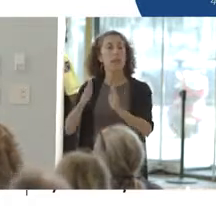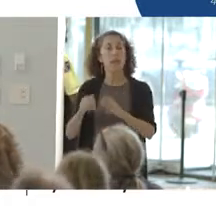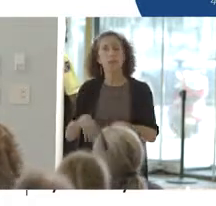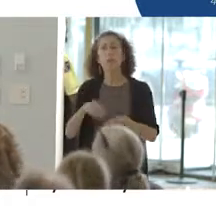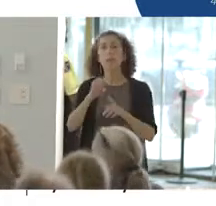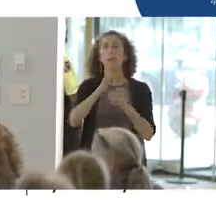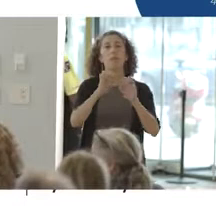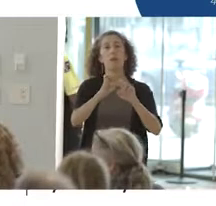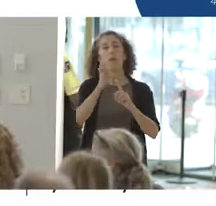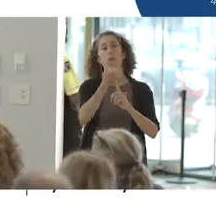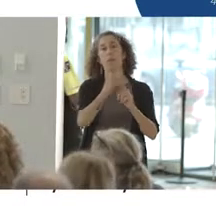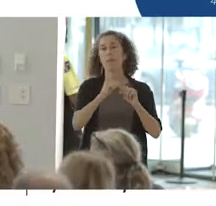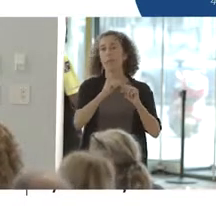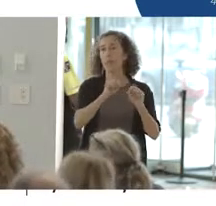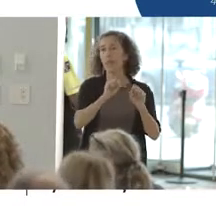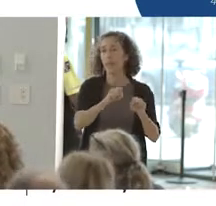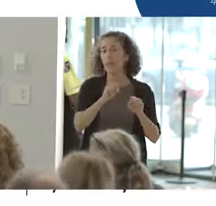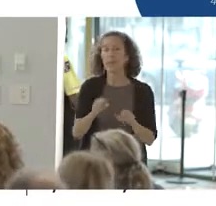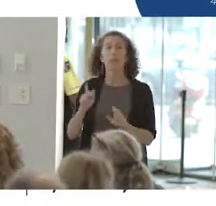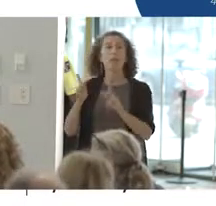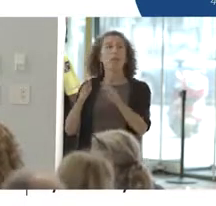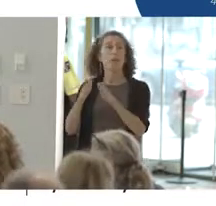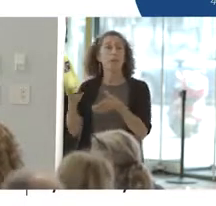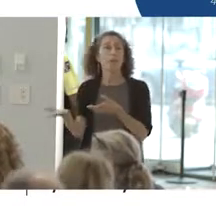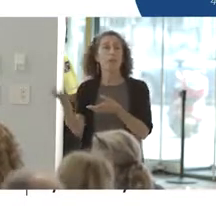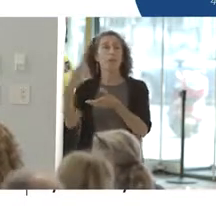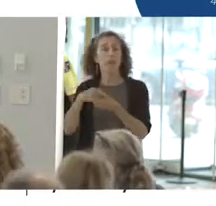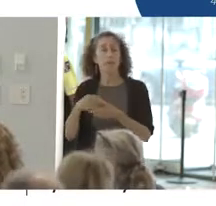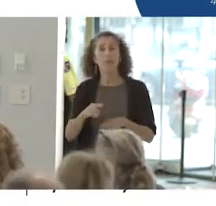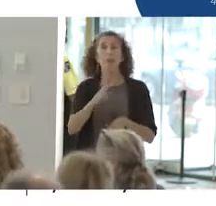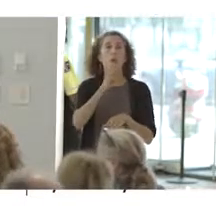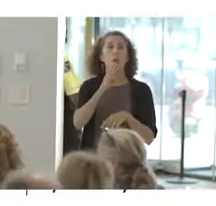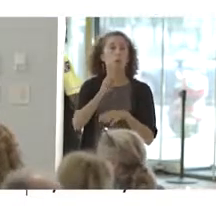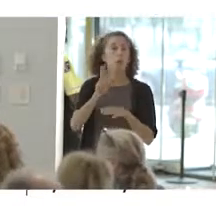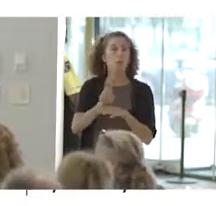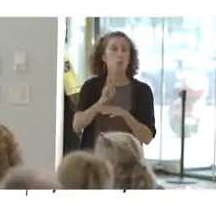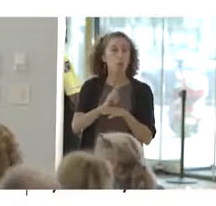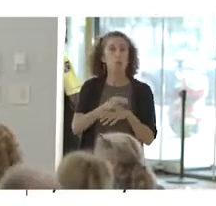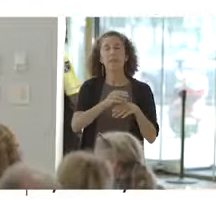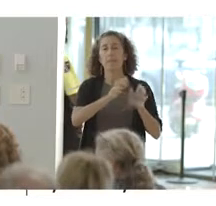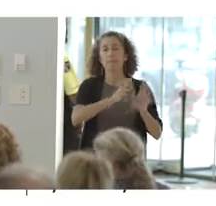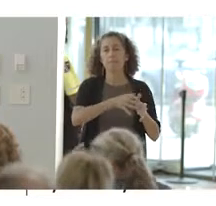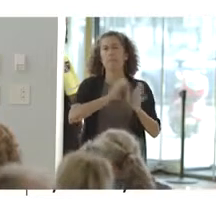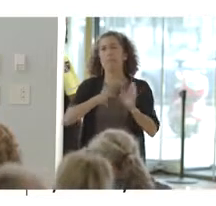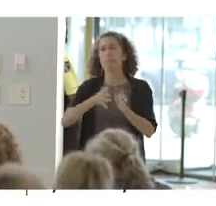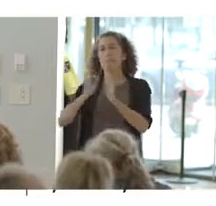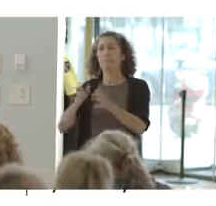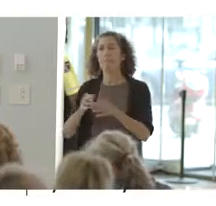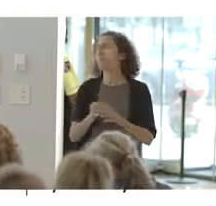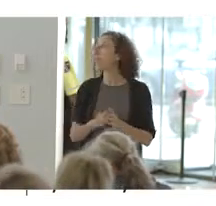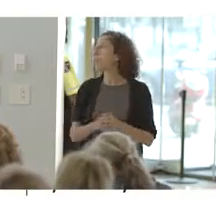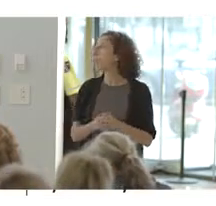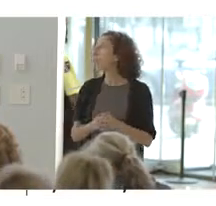engagement, access and mobility, and of course, waterfront views and waterfront access. And of